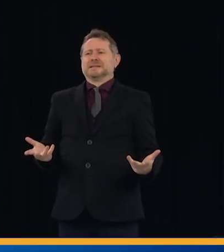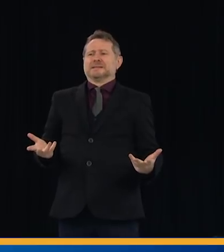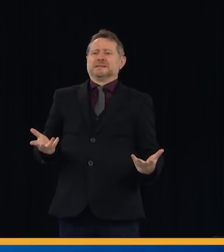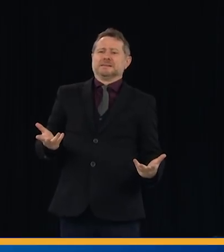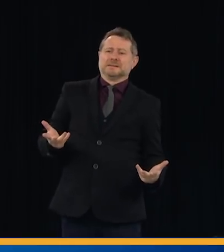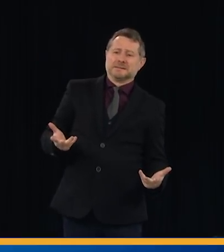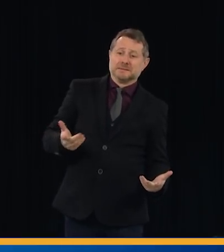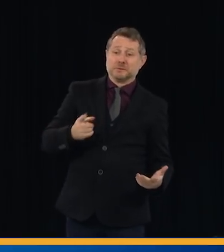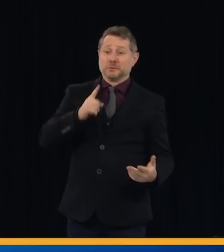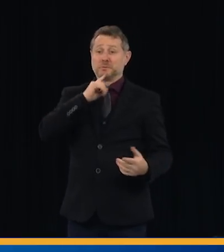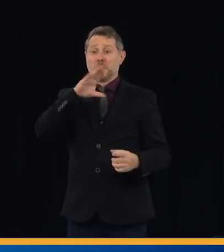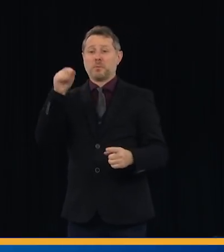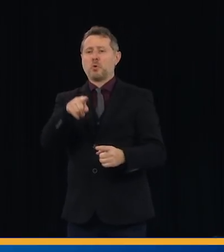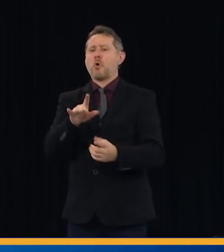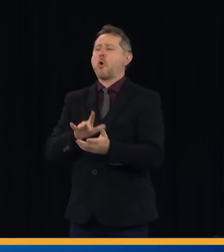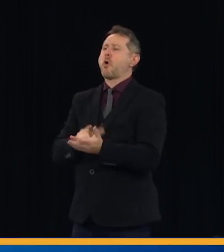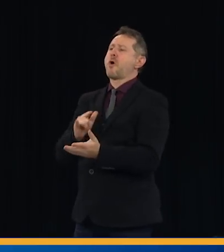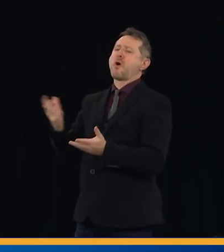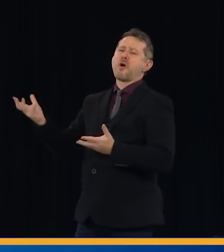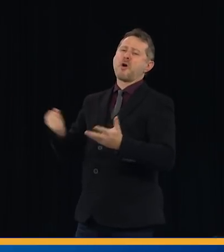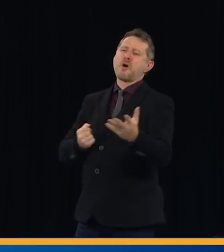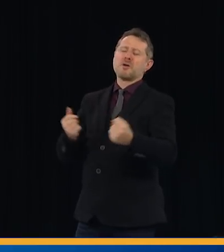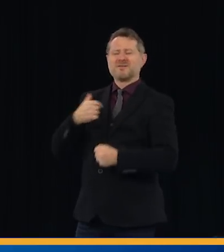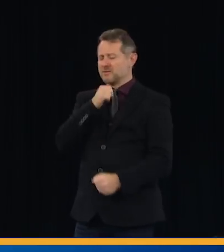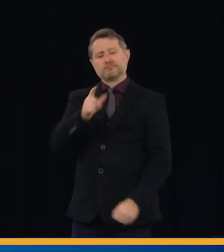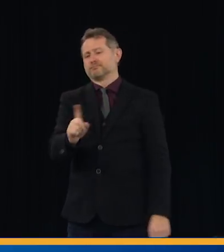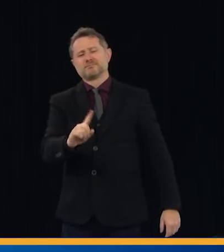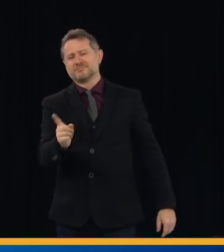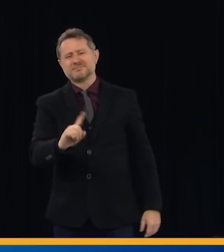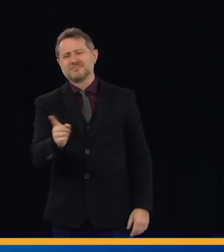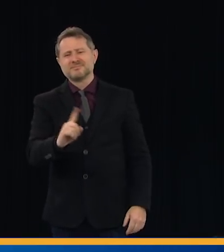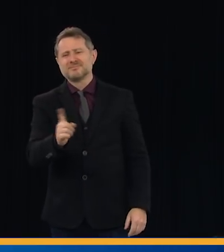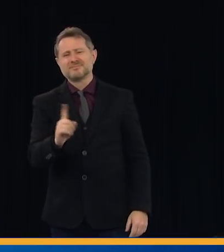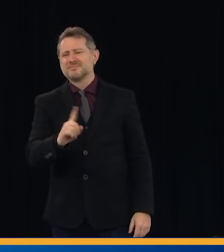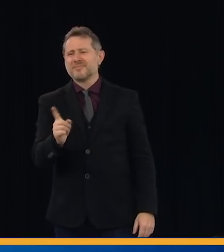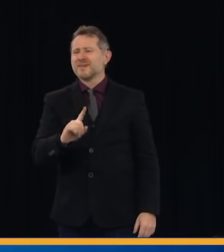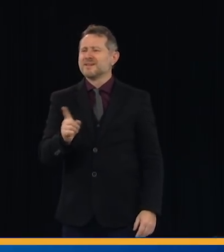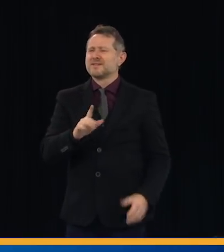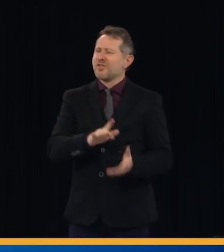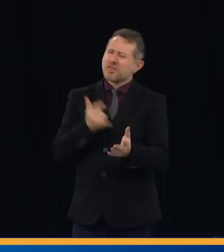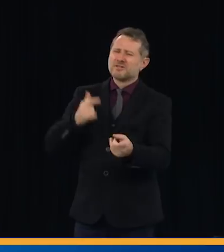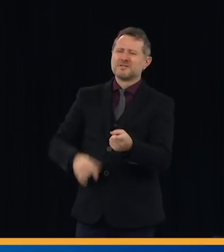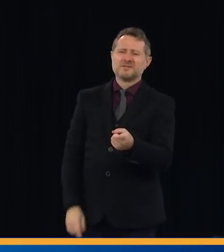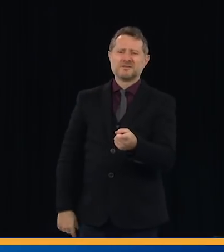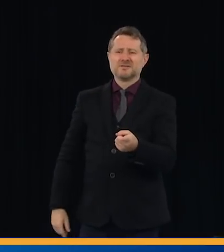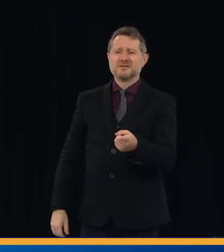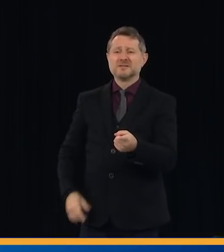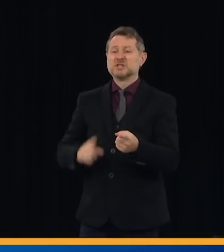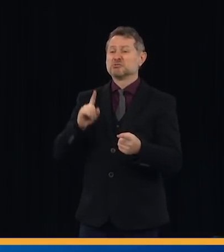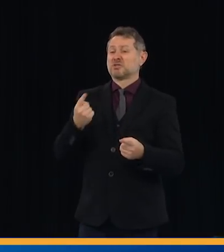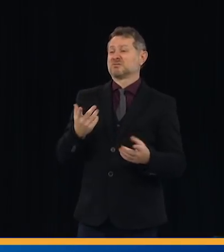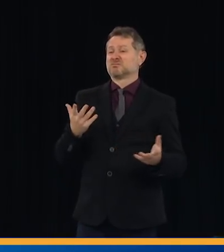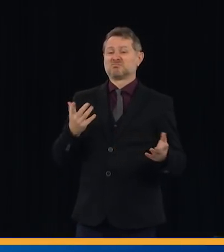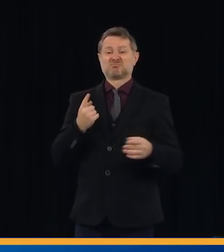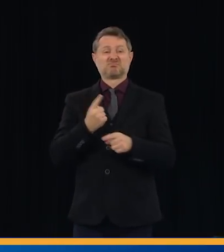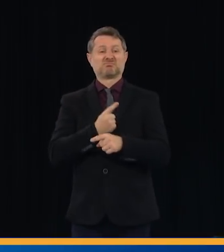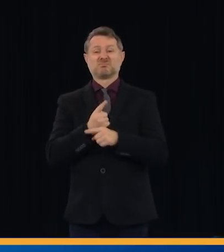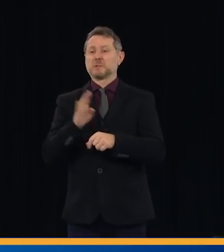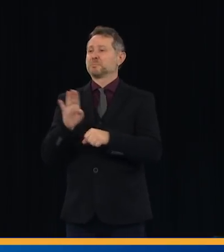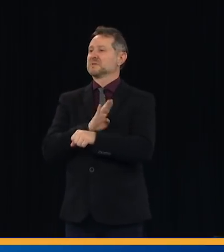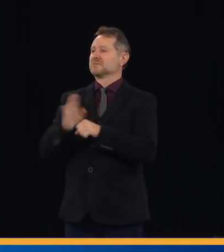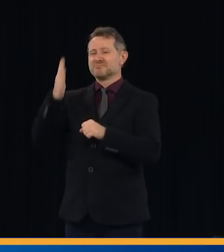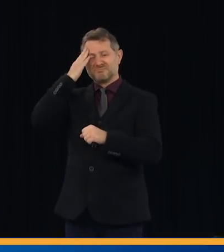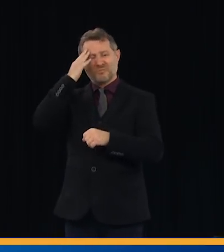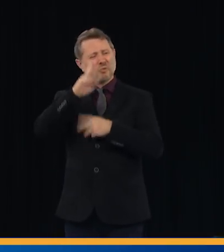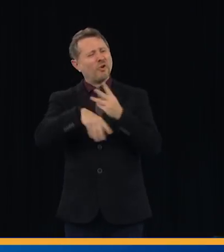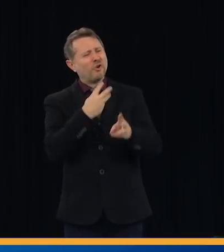gouging. I was Attorney General. I don't even think you have a price gouging case. This is just private market competition. My daughter